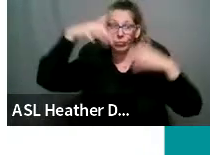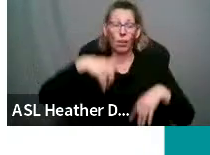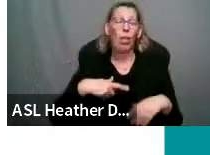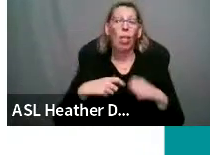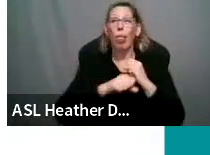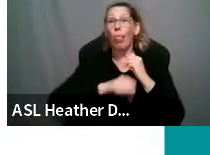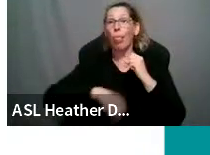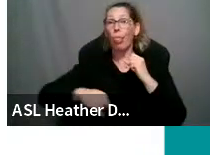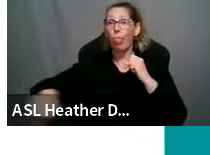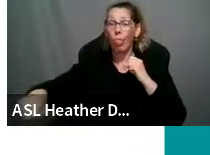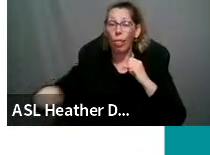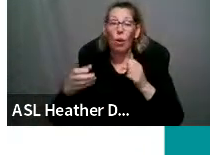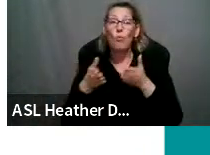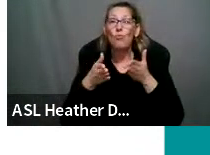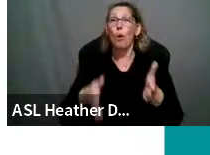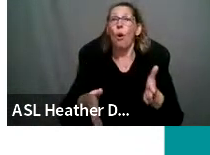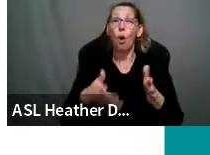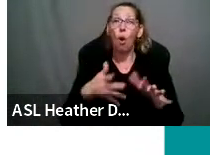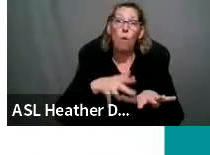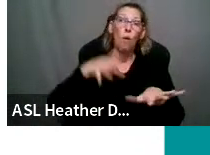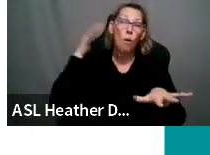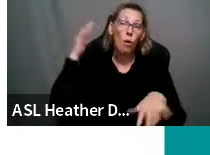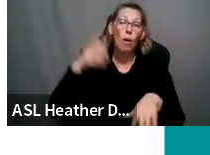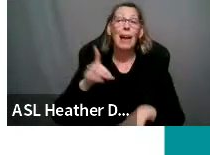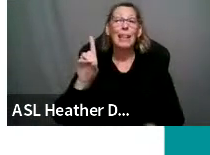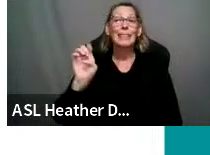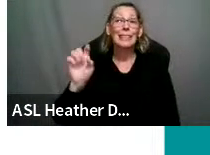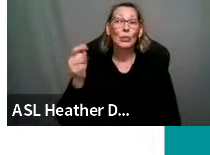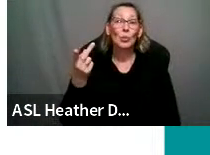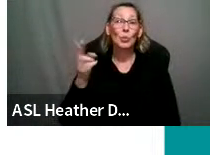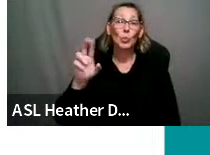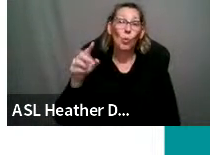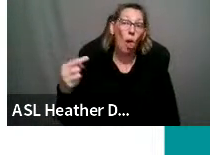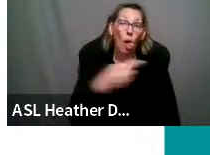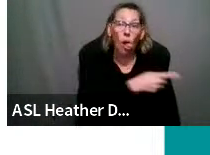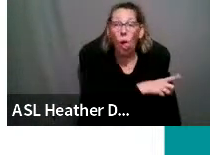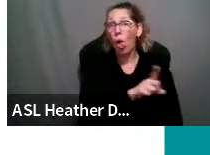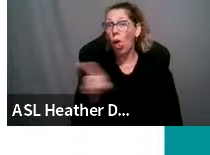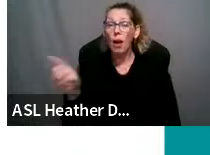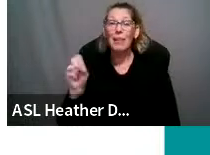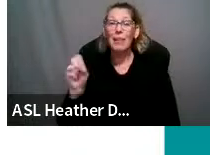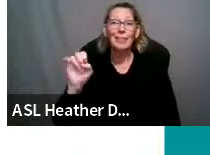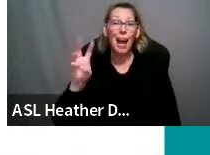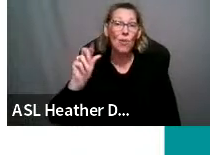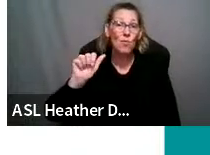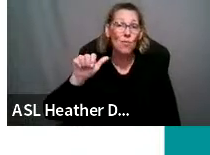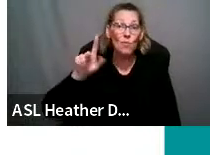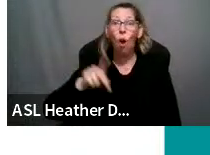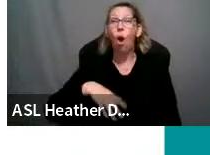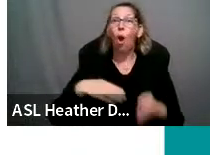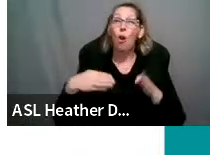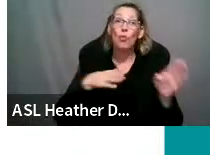on the roadways, detours for local streets, sidewalks, trails.